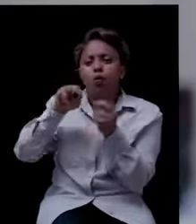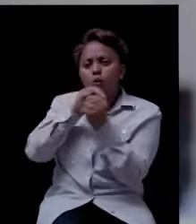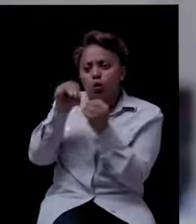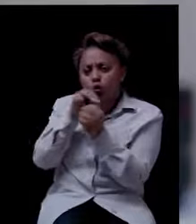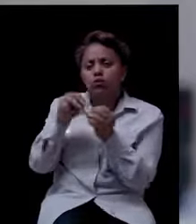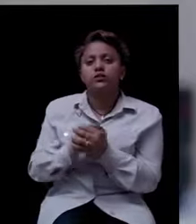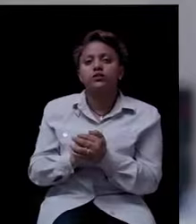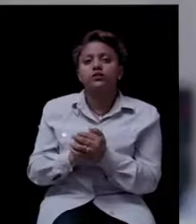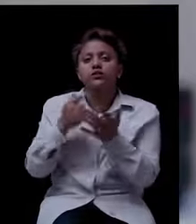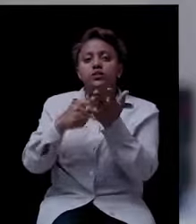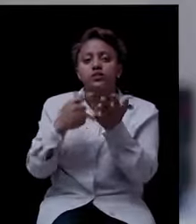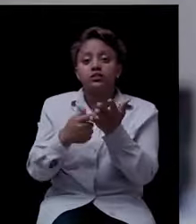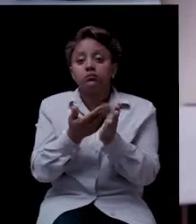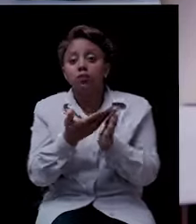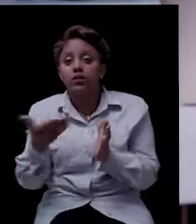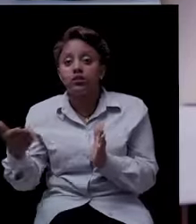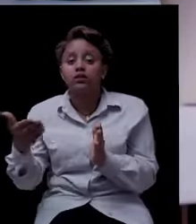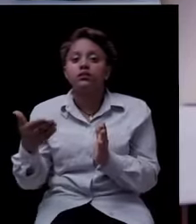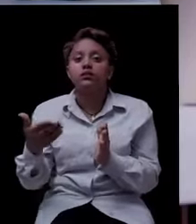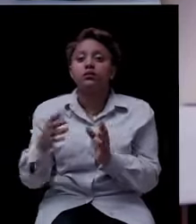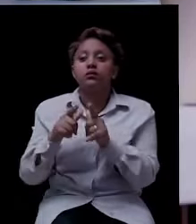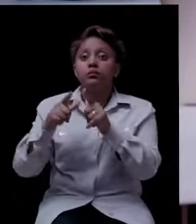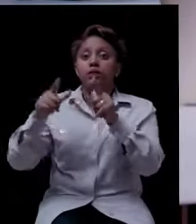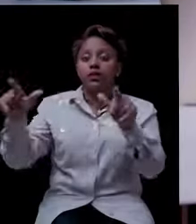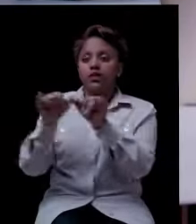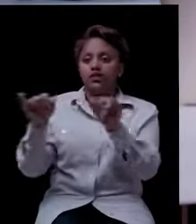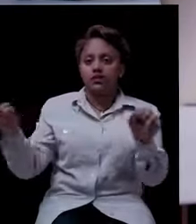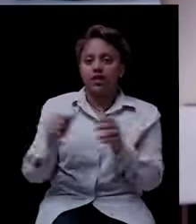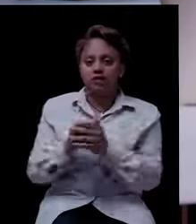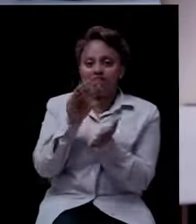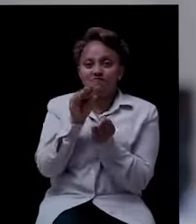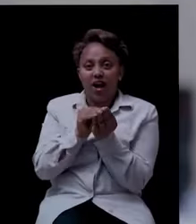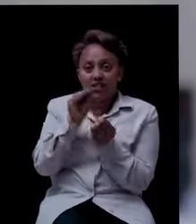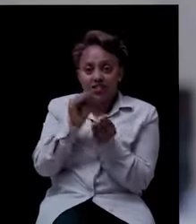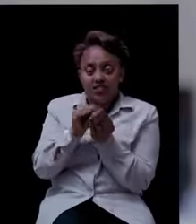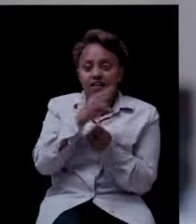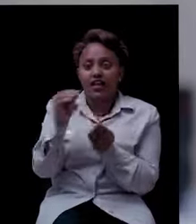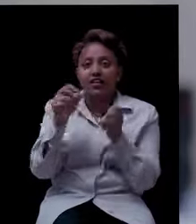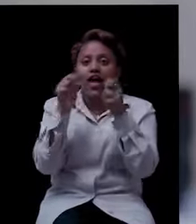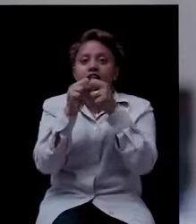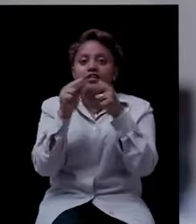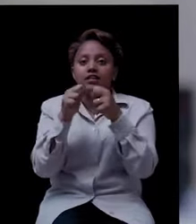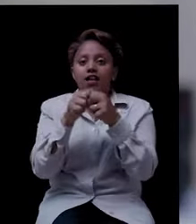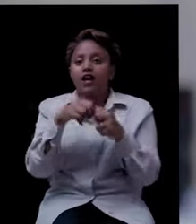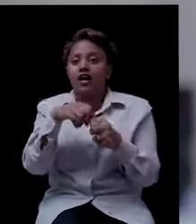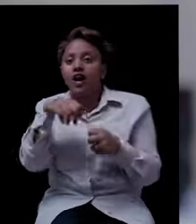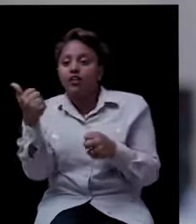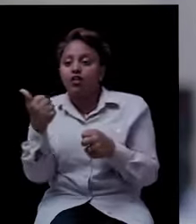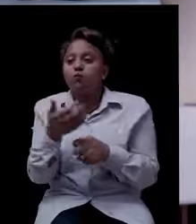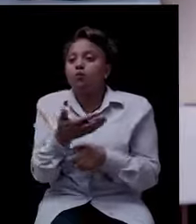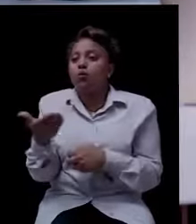this level than at a bigger scale. Their magnetic, electrical, and other properties differ